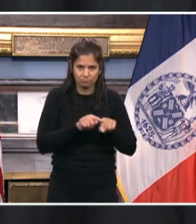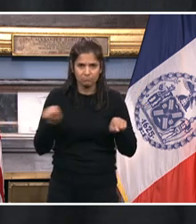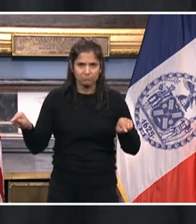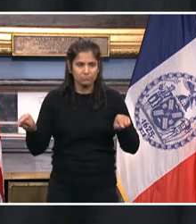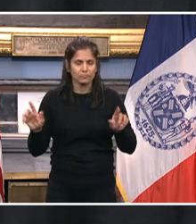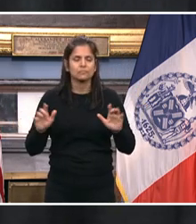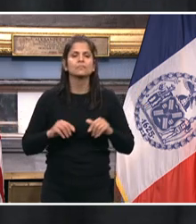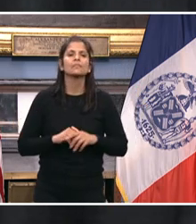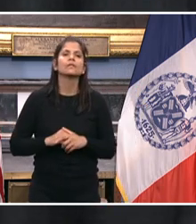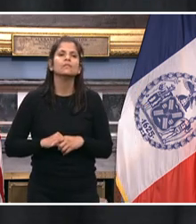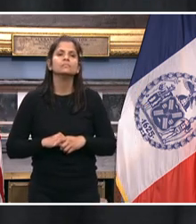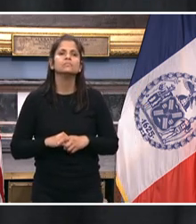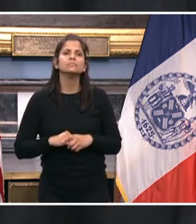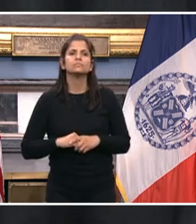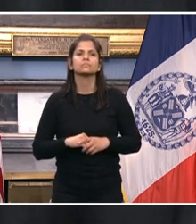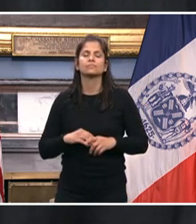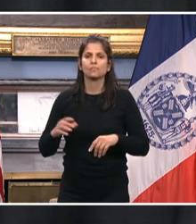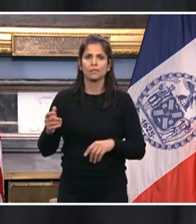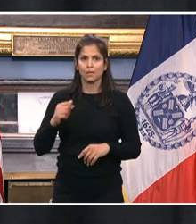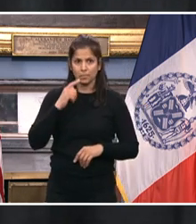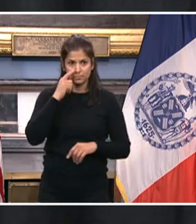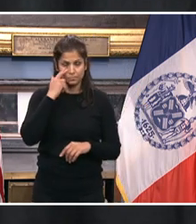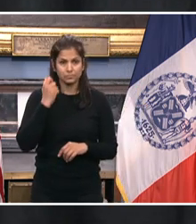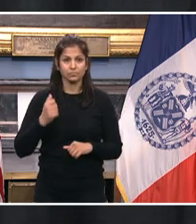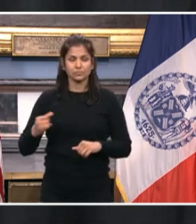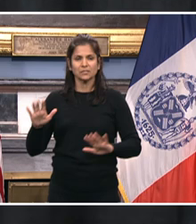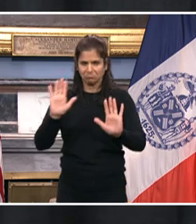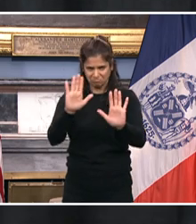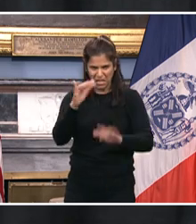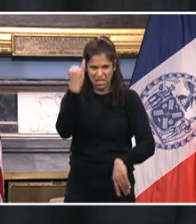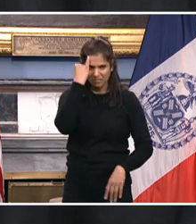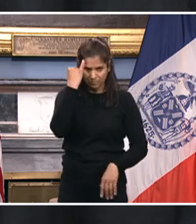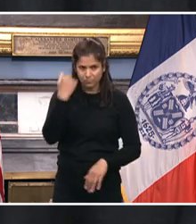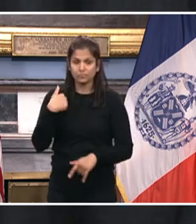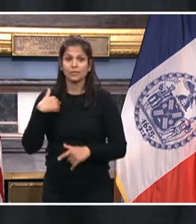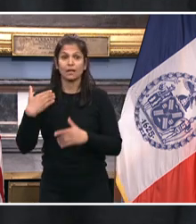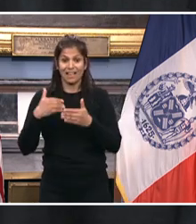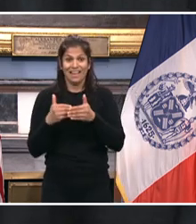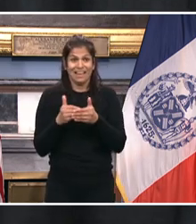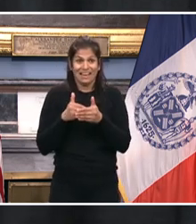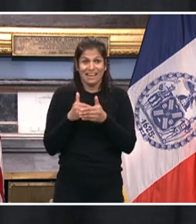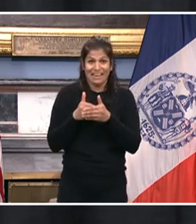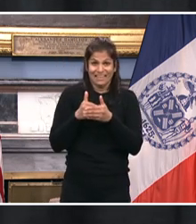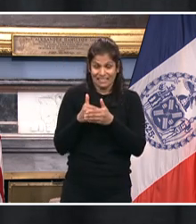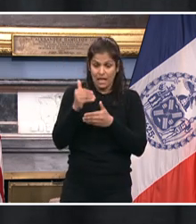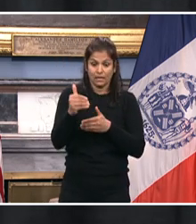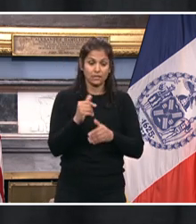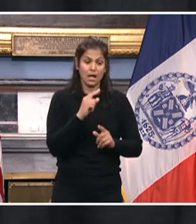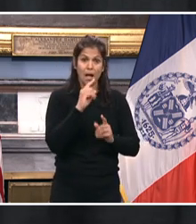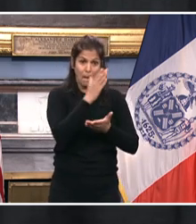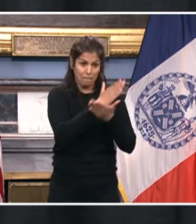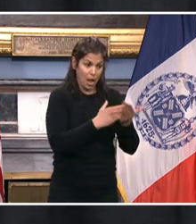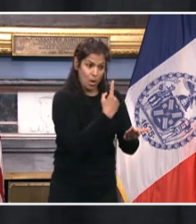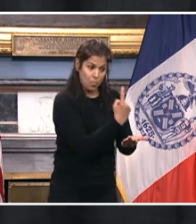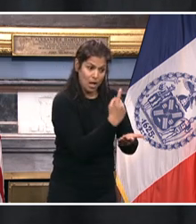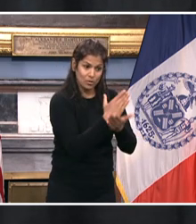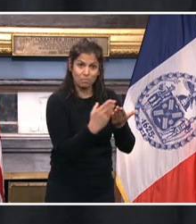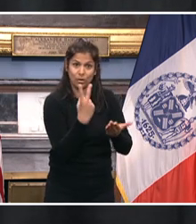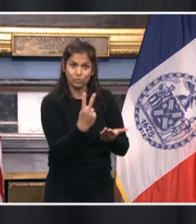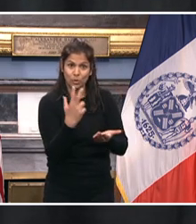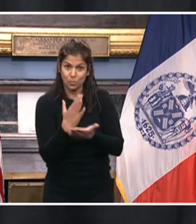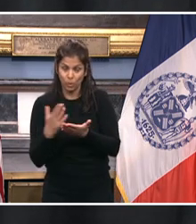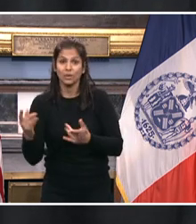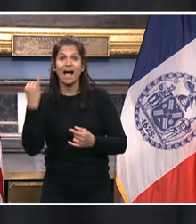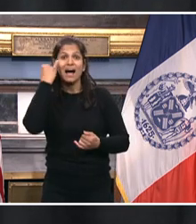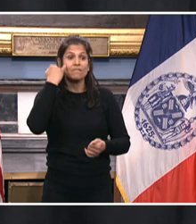we're talking in that case not the ability to do thousands a day, but, you know, tens of thousands, even hundreds